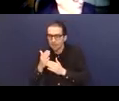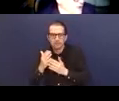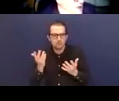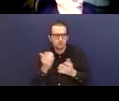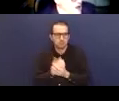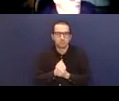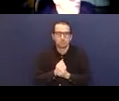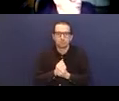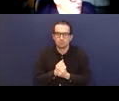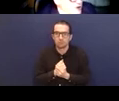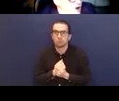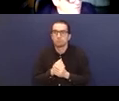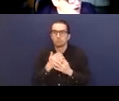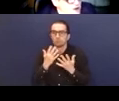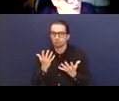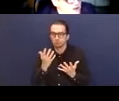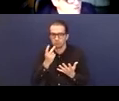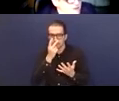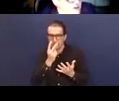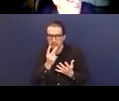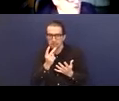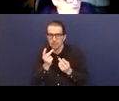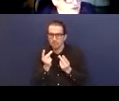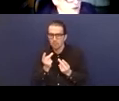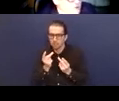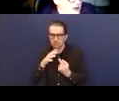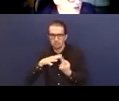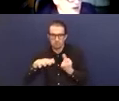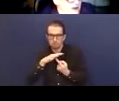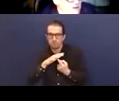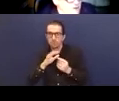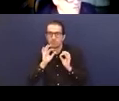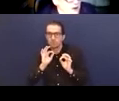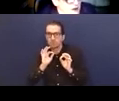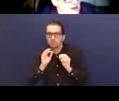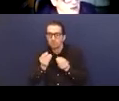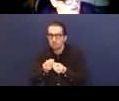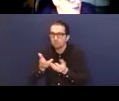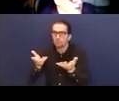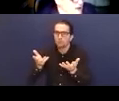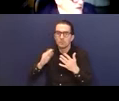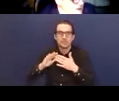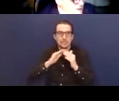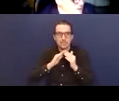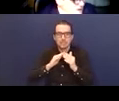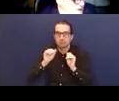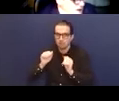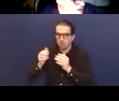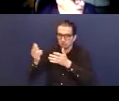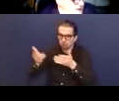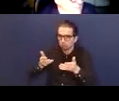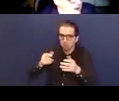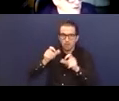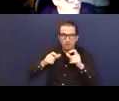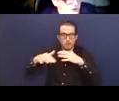accessible. Proportion of persons victims of physical sexual harassment by sex, age, disability